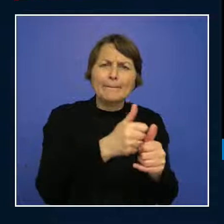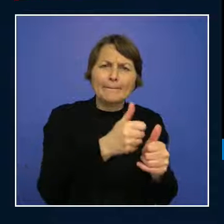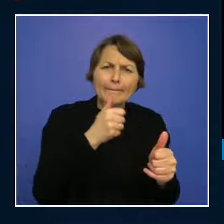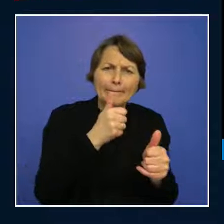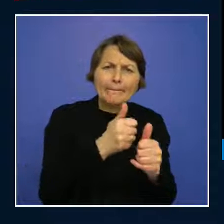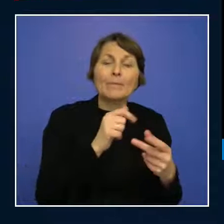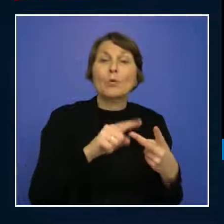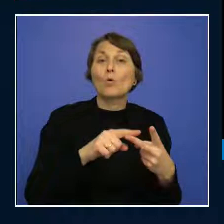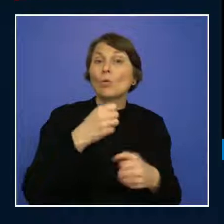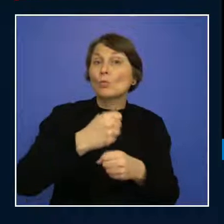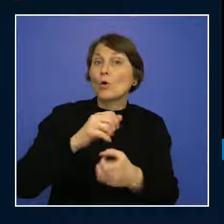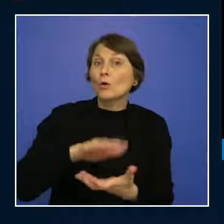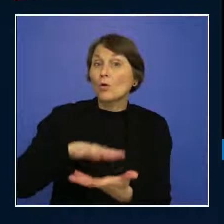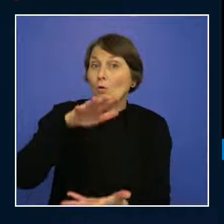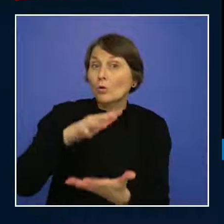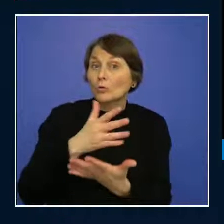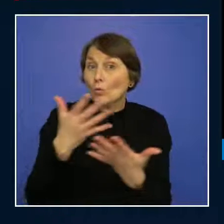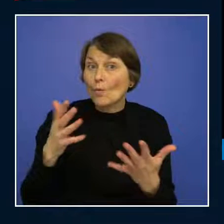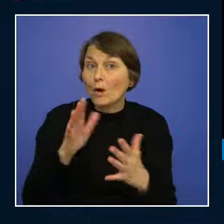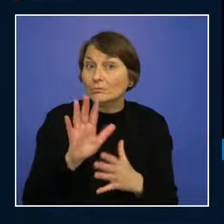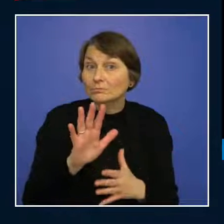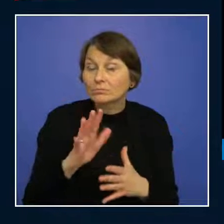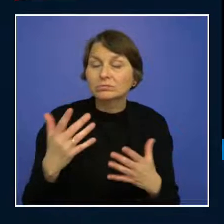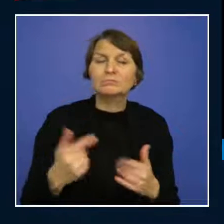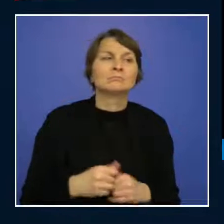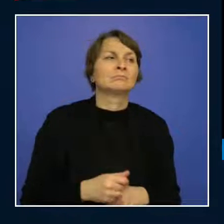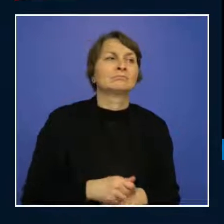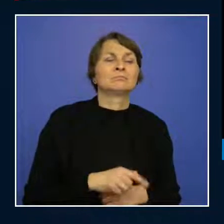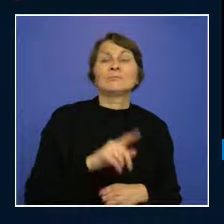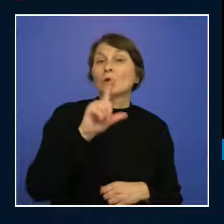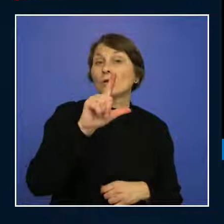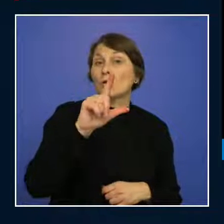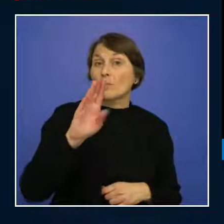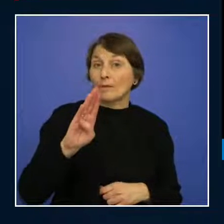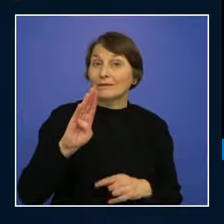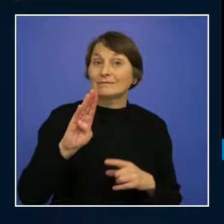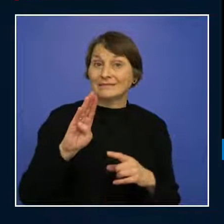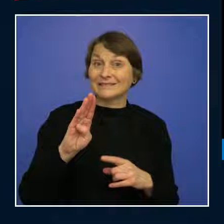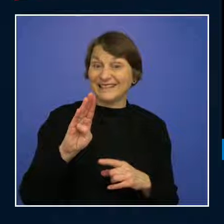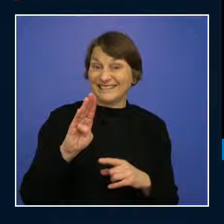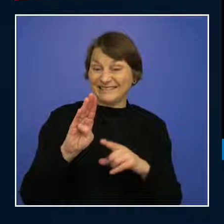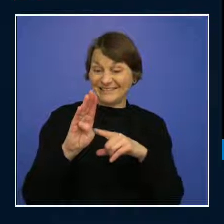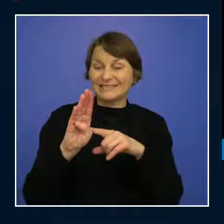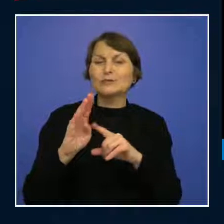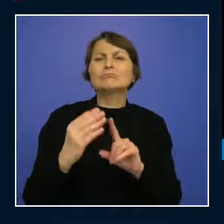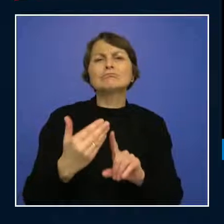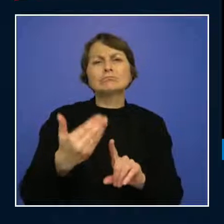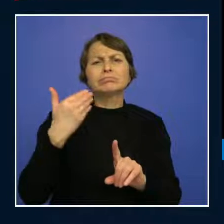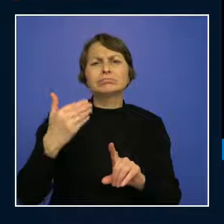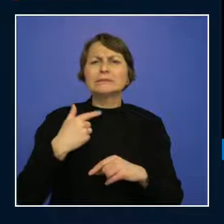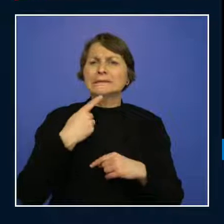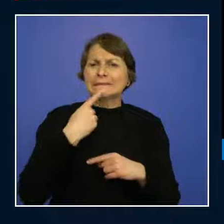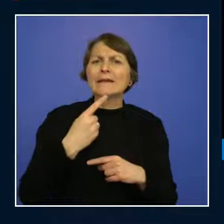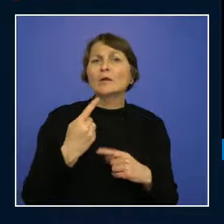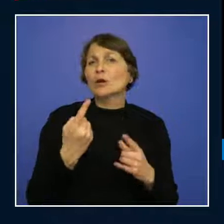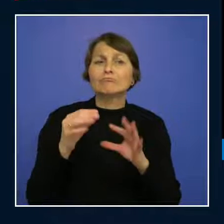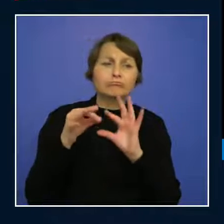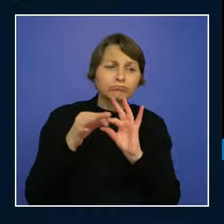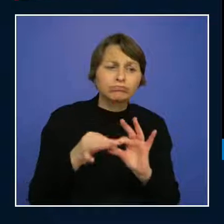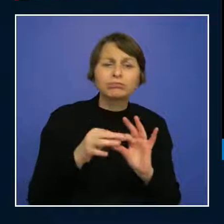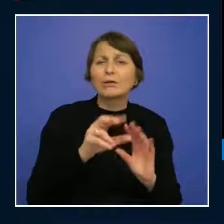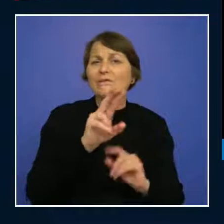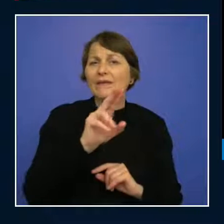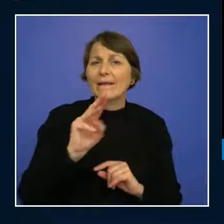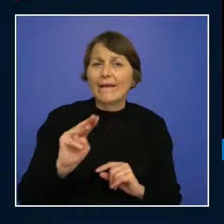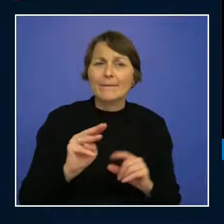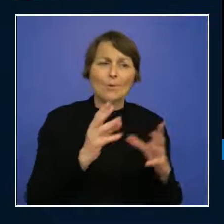using. Like I said, your load balancer at the very start, we talked about how it can have endpools with virtual machine scale sets or